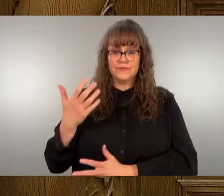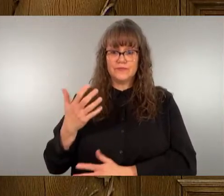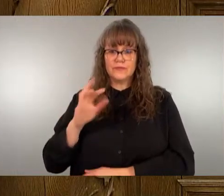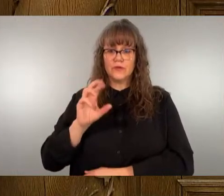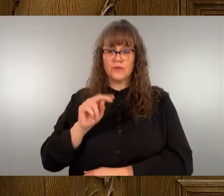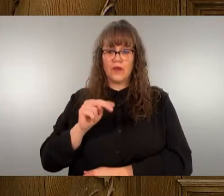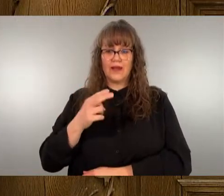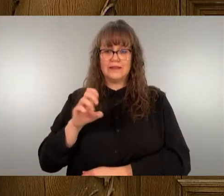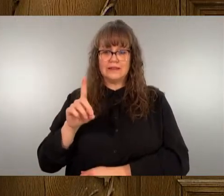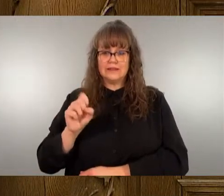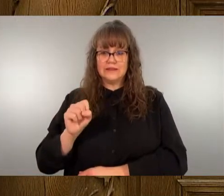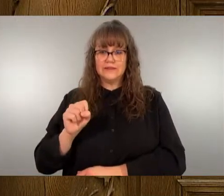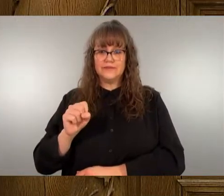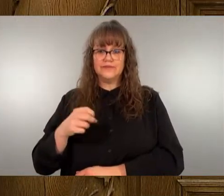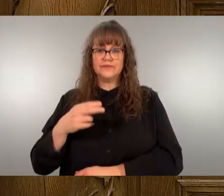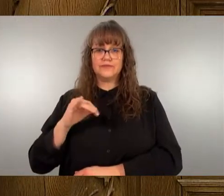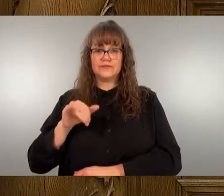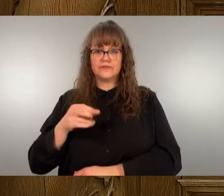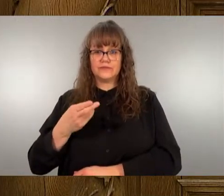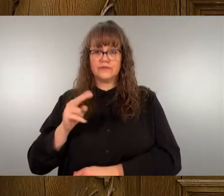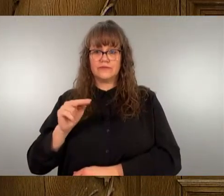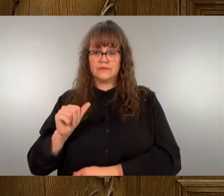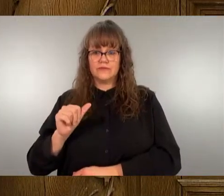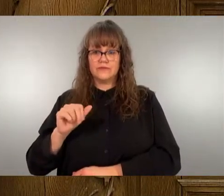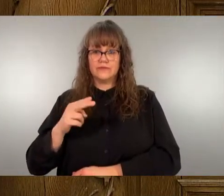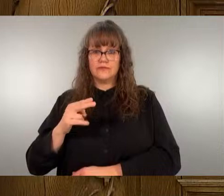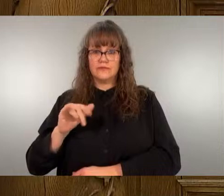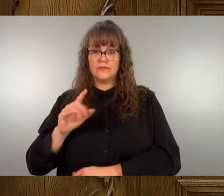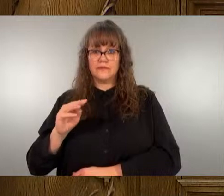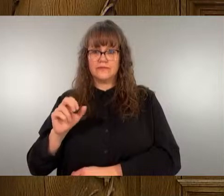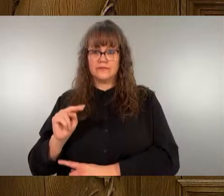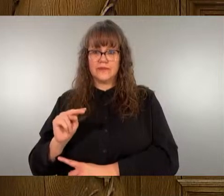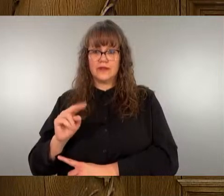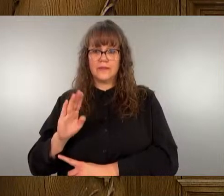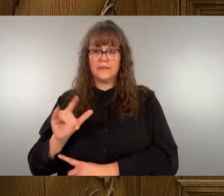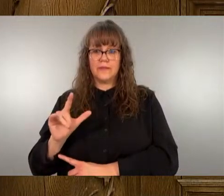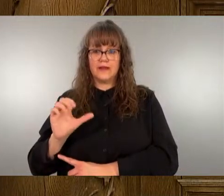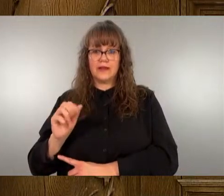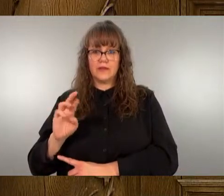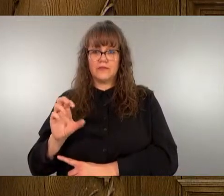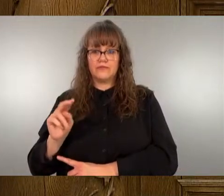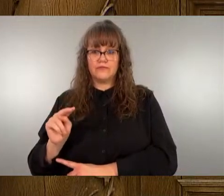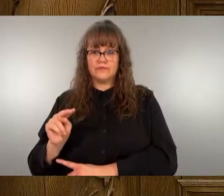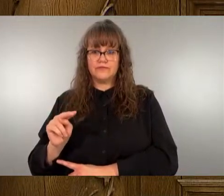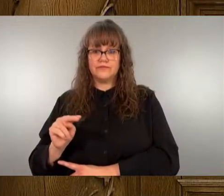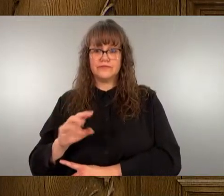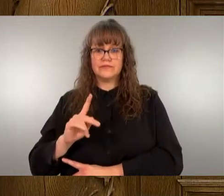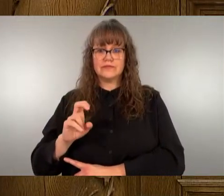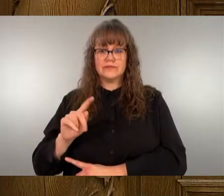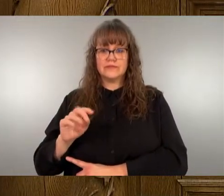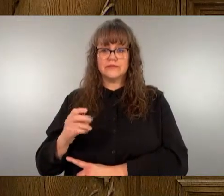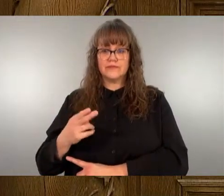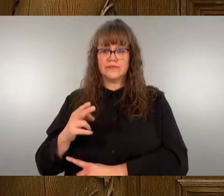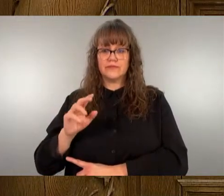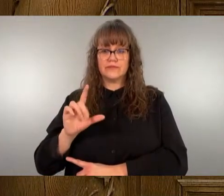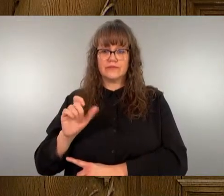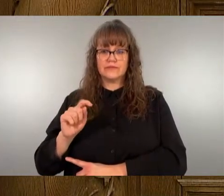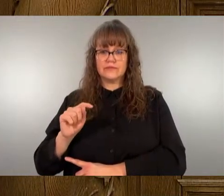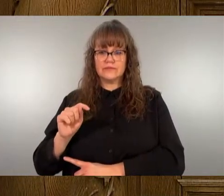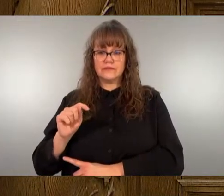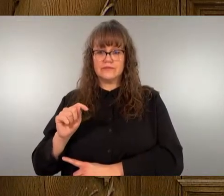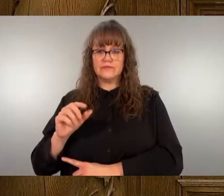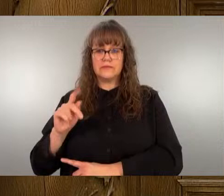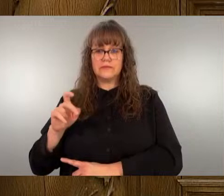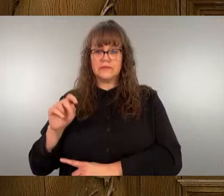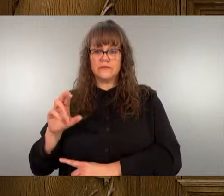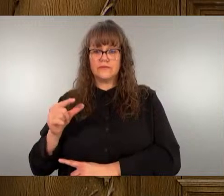armed forces during wartime, as did John Hillman, Bill Cameron, Kenneth Lett, and Peter Goodwin